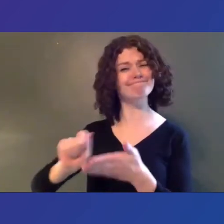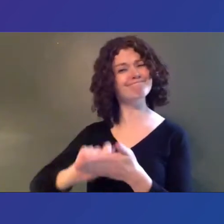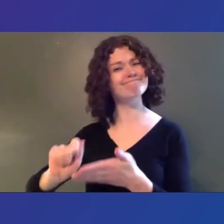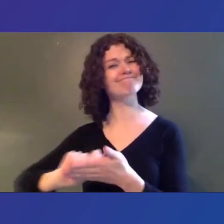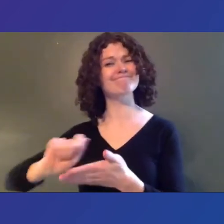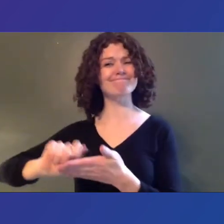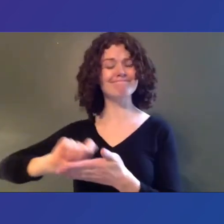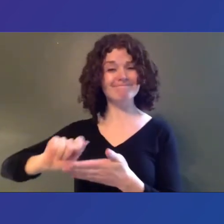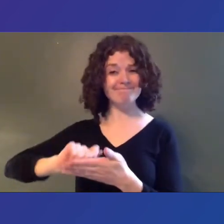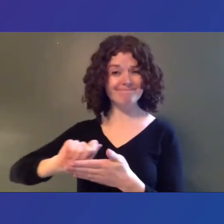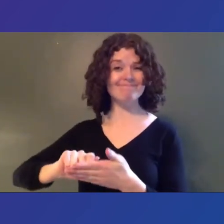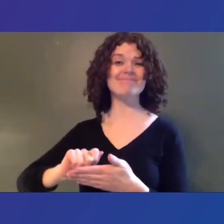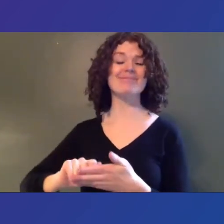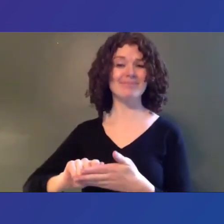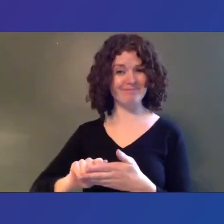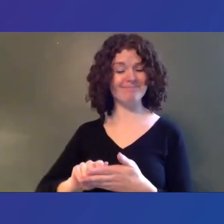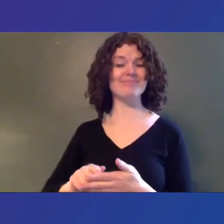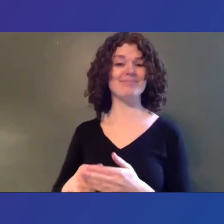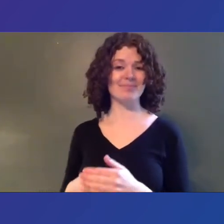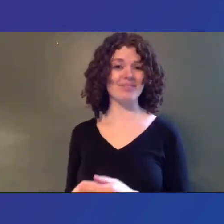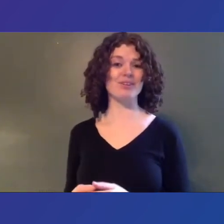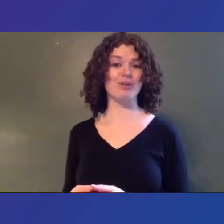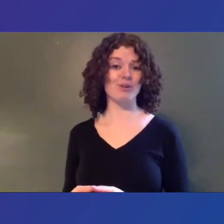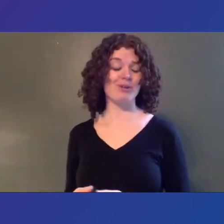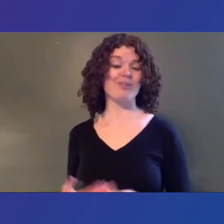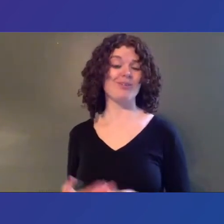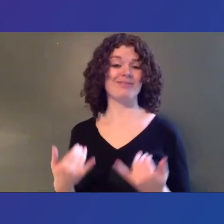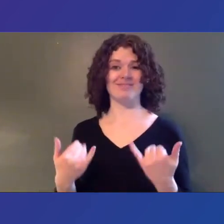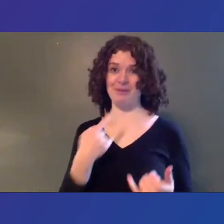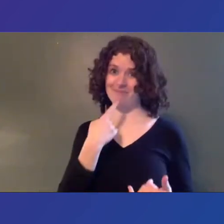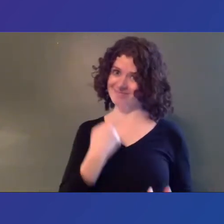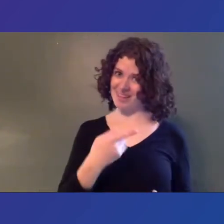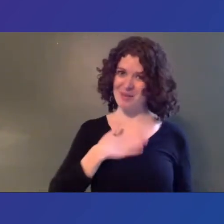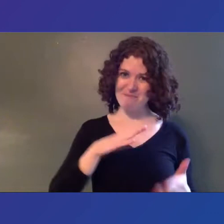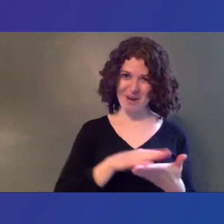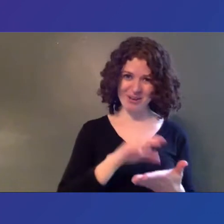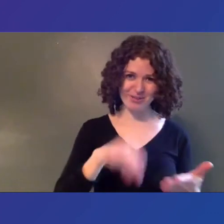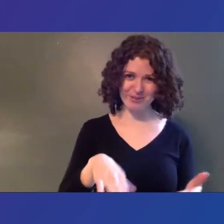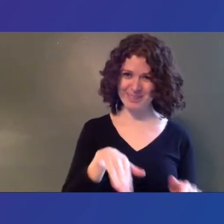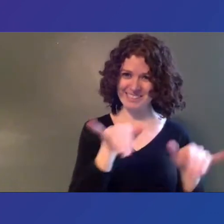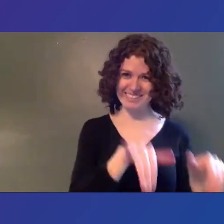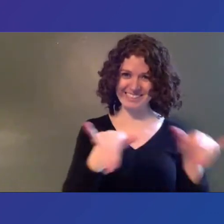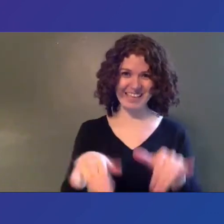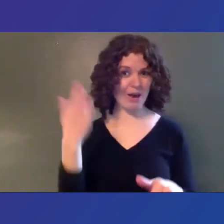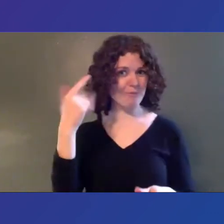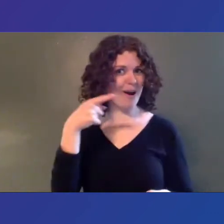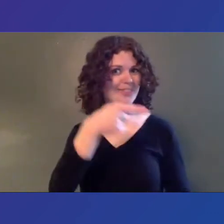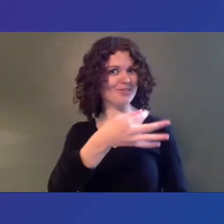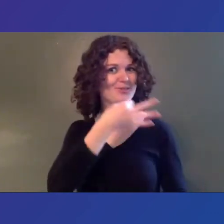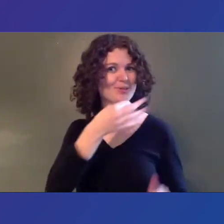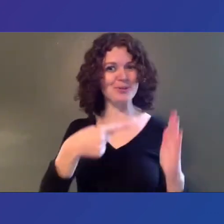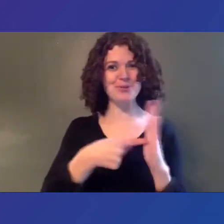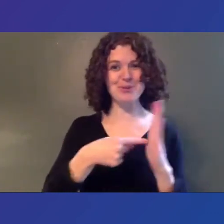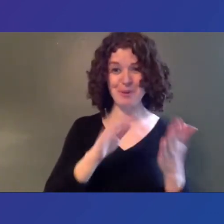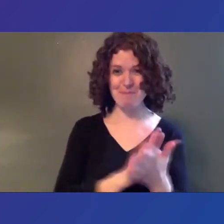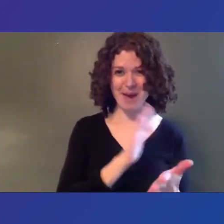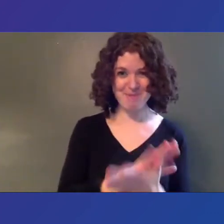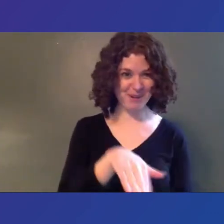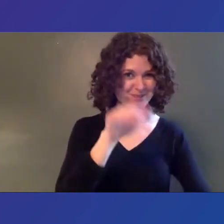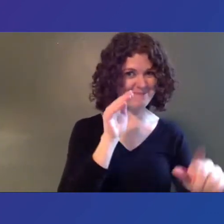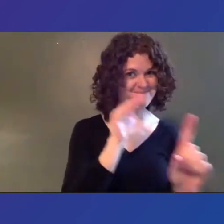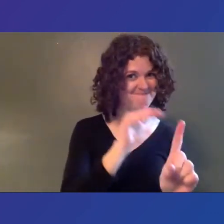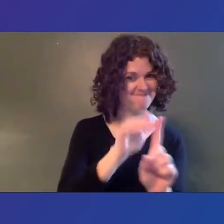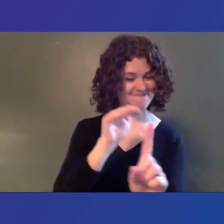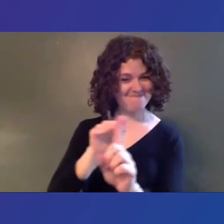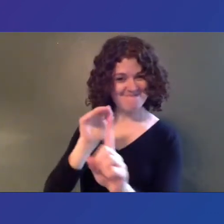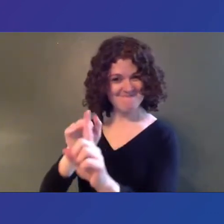to, I'm telling my students as well, because they have a paper coming up. And so if you're watching, so that's why I'm making you write